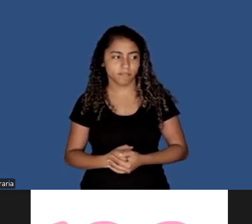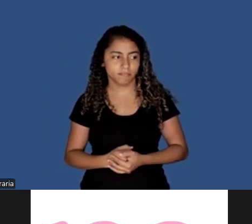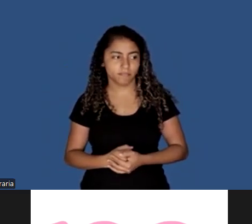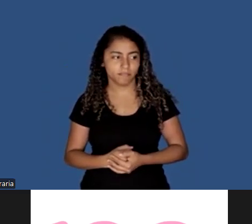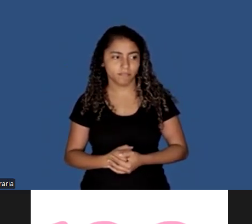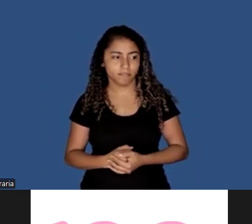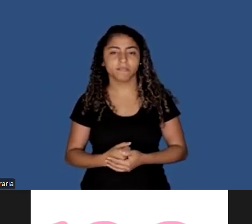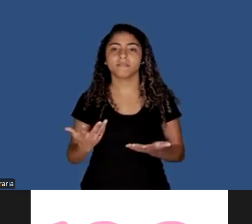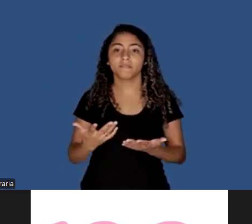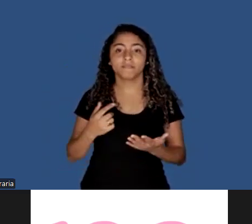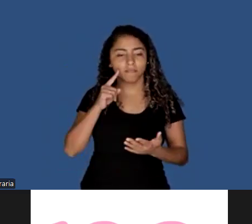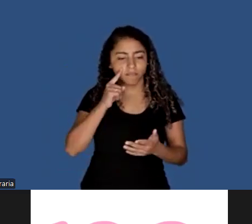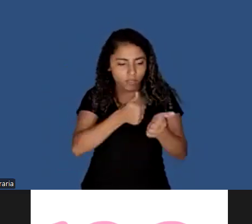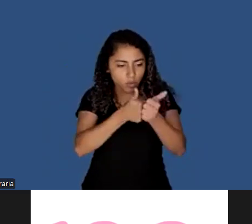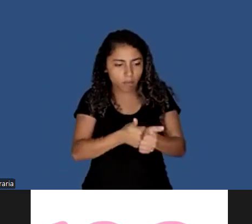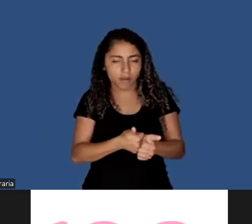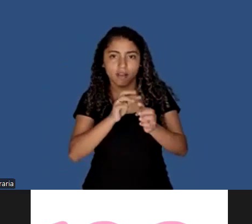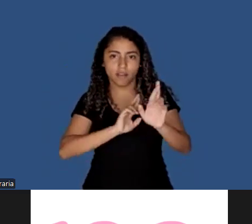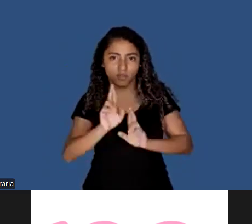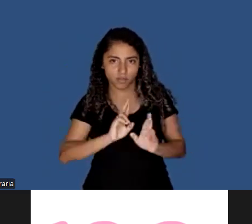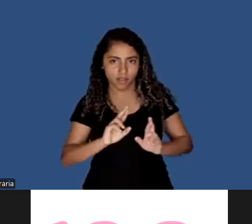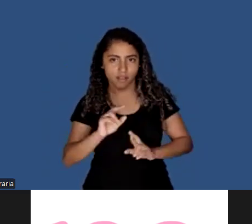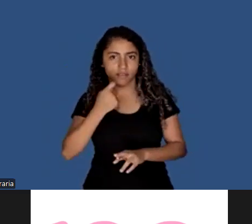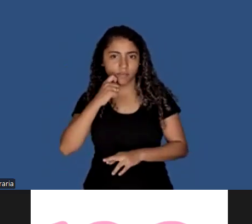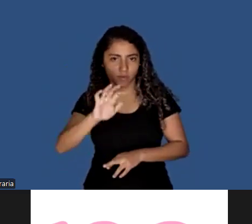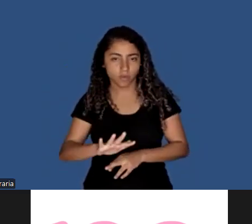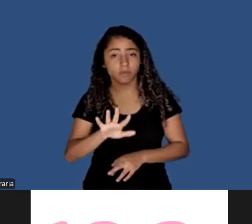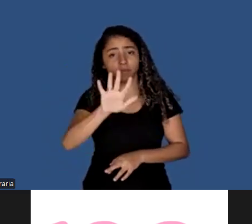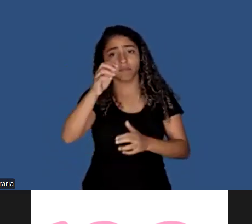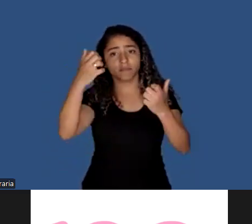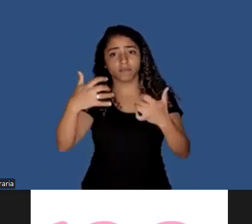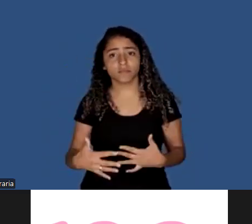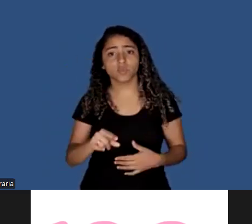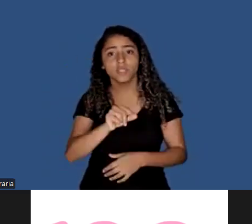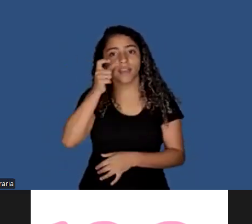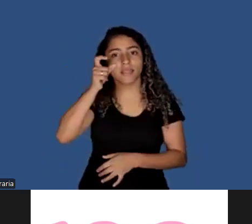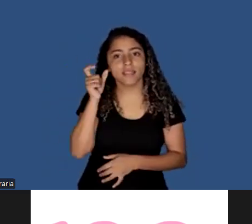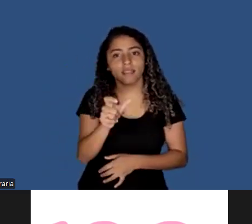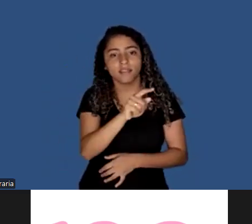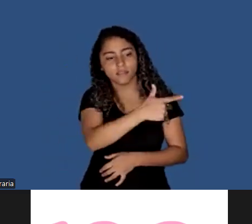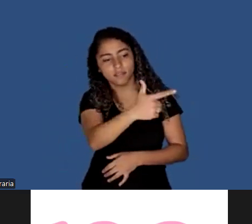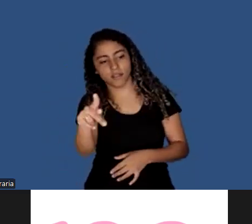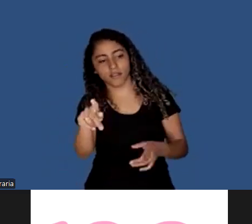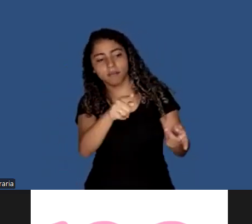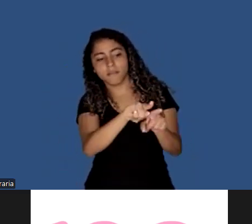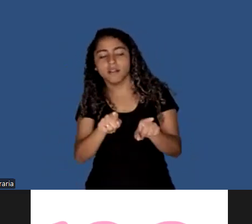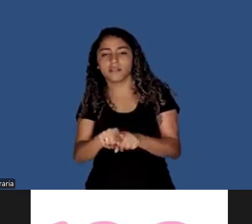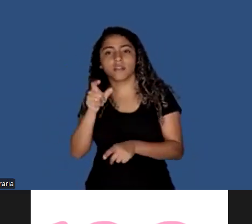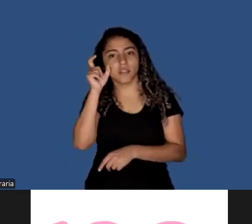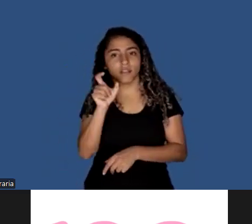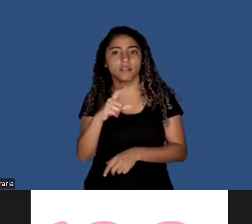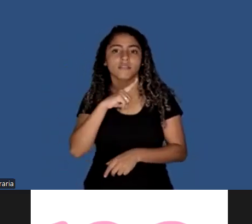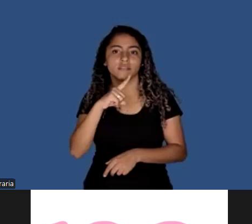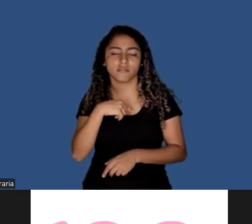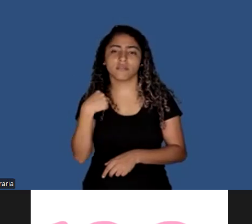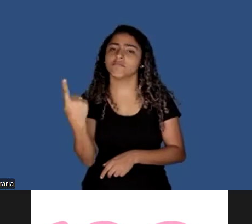We cannot yet publish anything about, cannot disclose anything